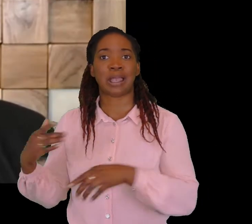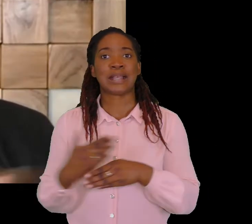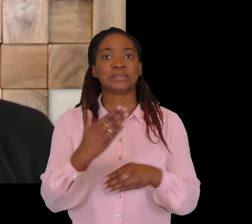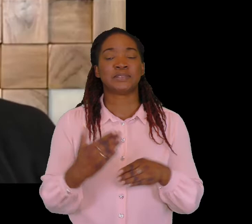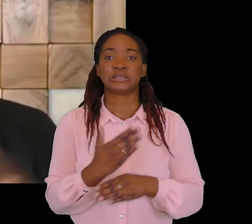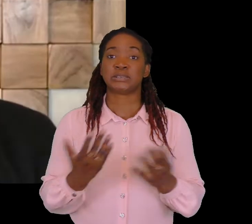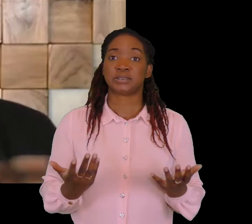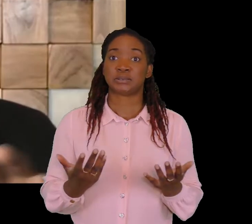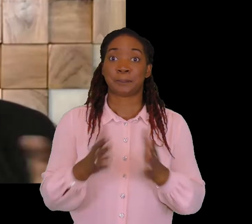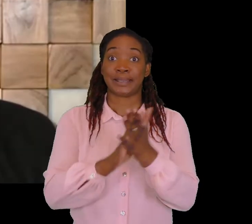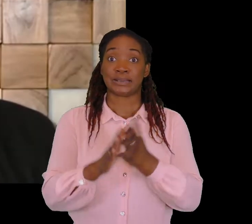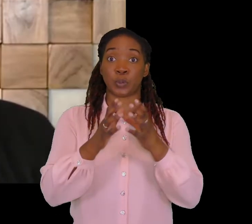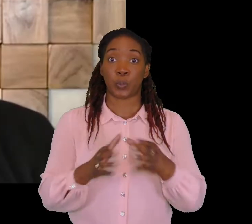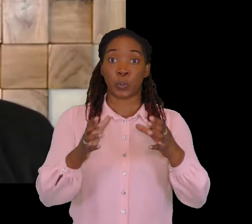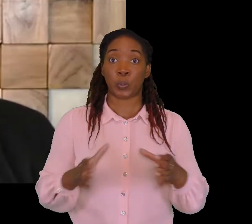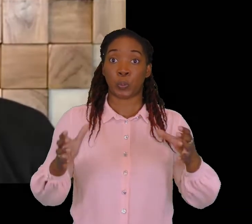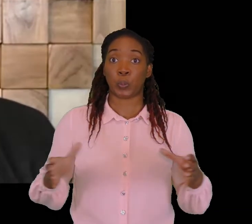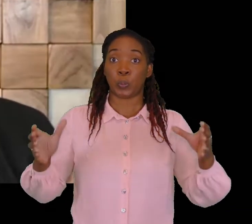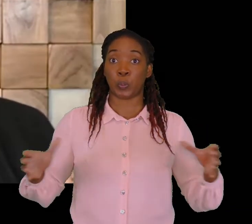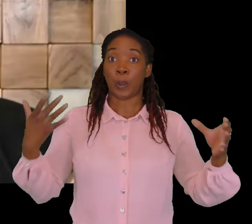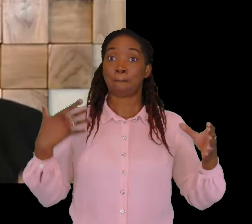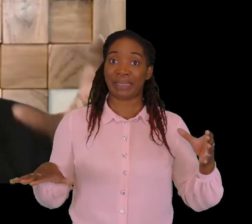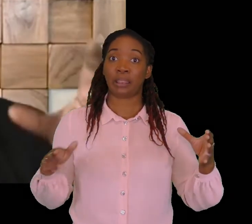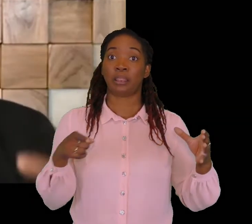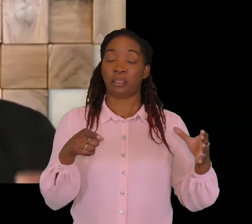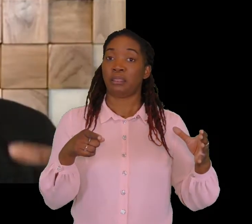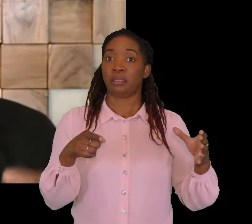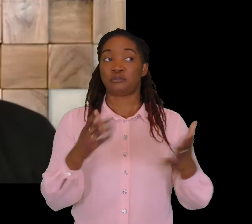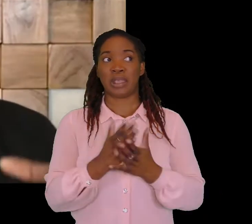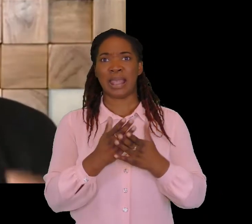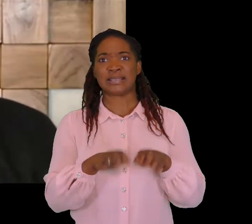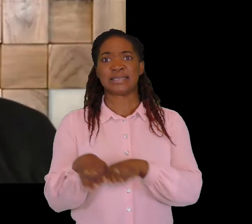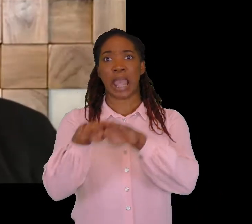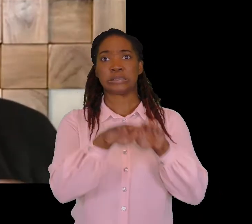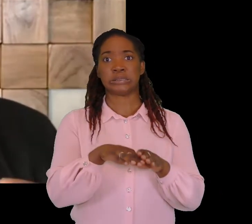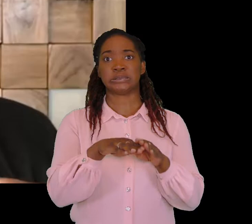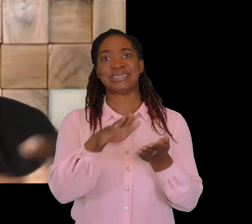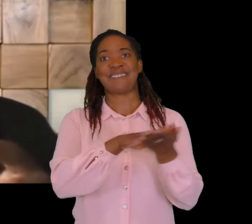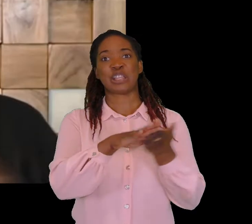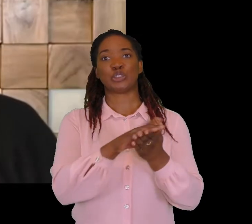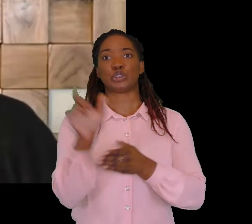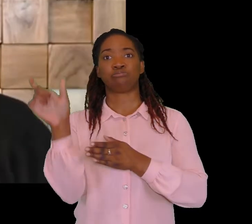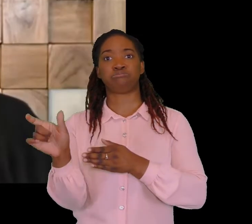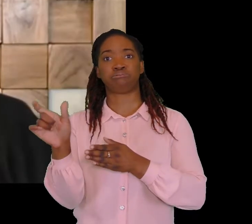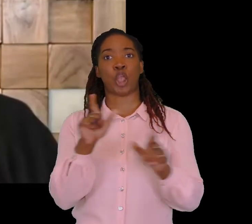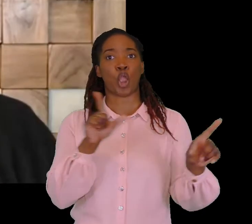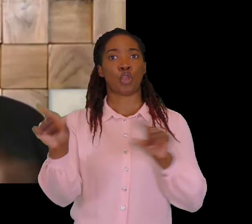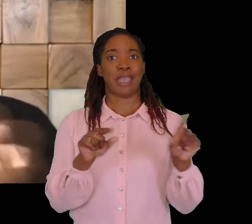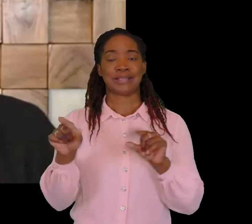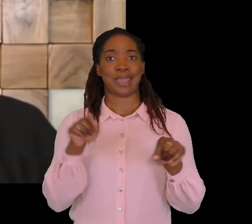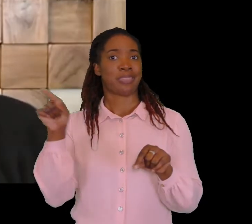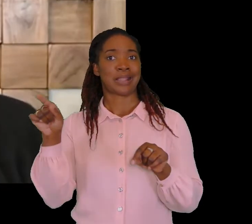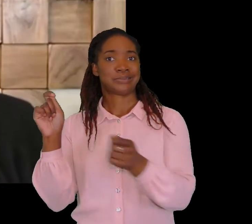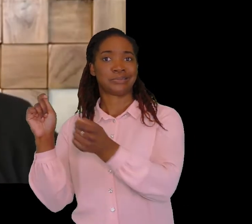just, which expands and explodes the kind of standard definition of curating, which I think has become institutionalized